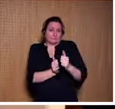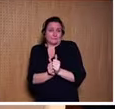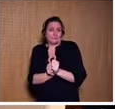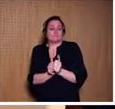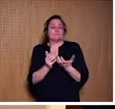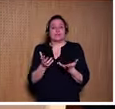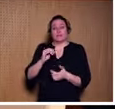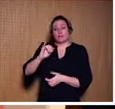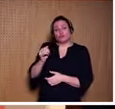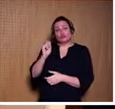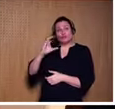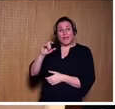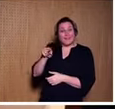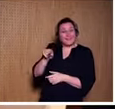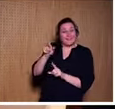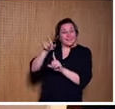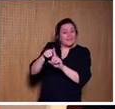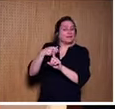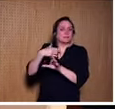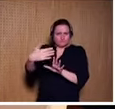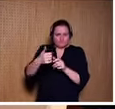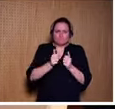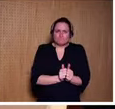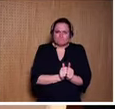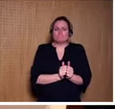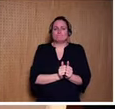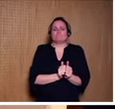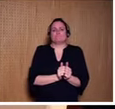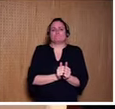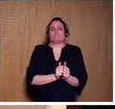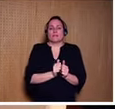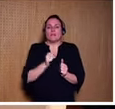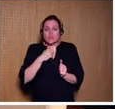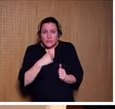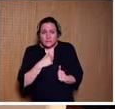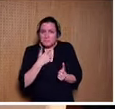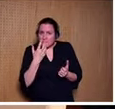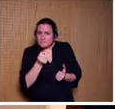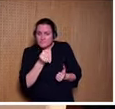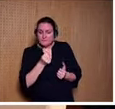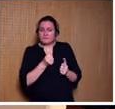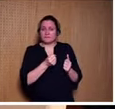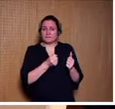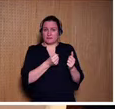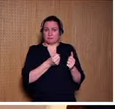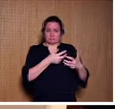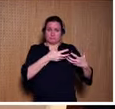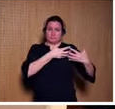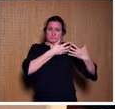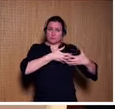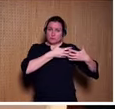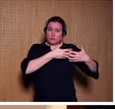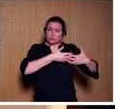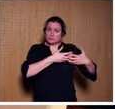from Newman Fund and others who are taking on using technology in extraordinary ways and making